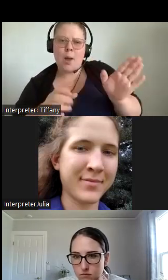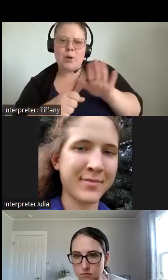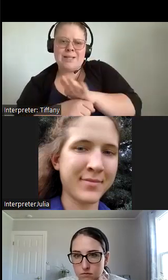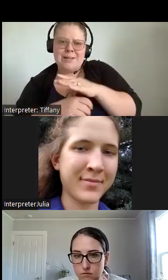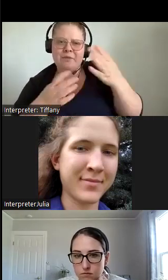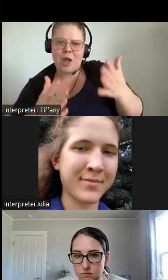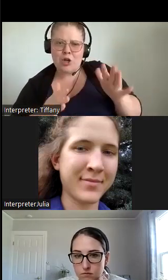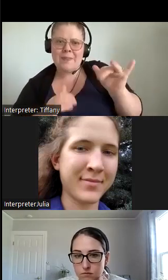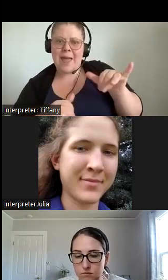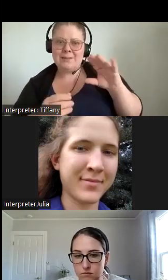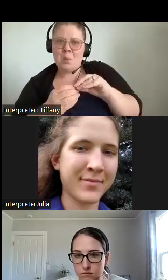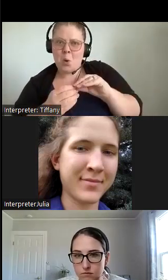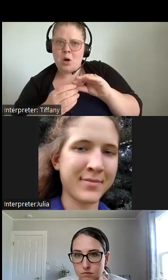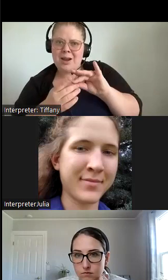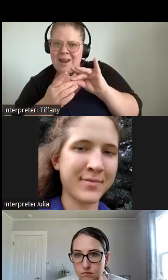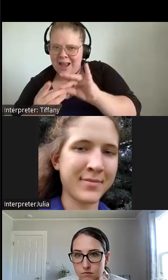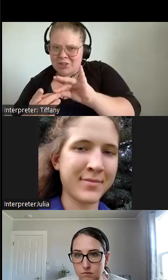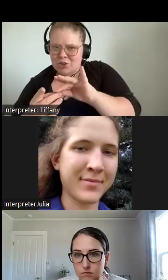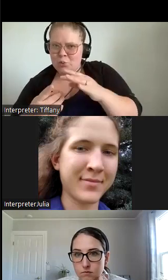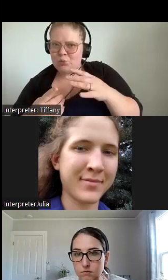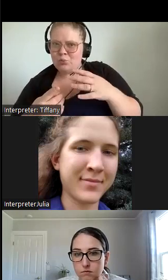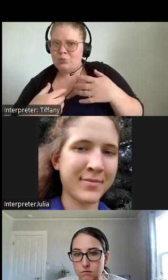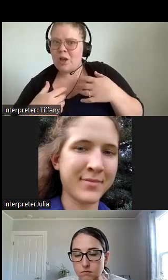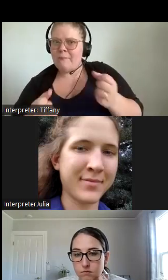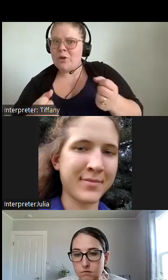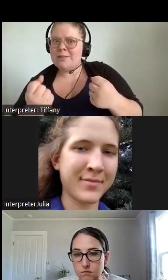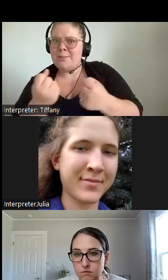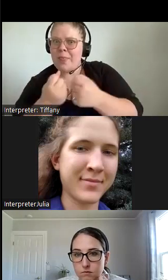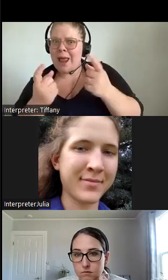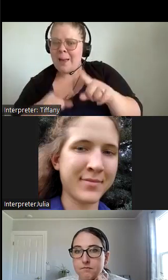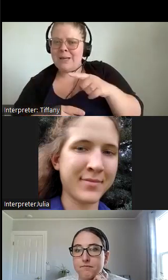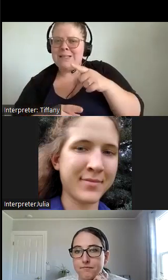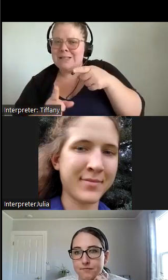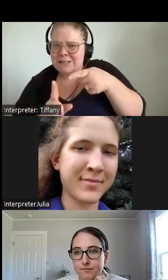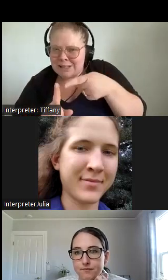more connected to the recovery support that happens in a clinical